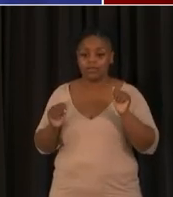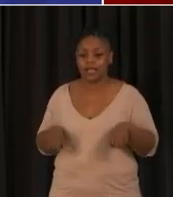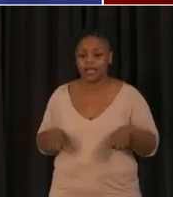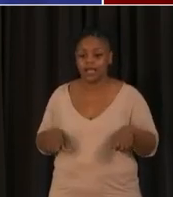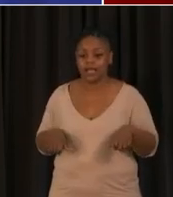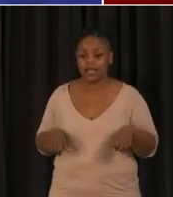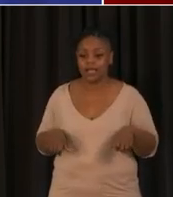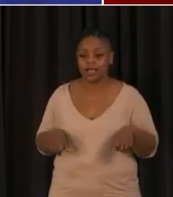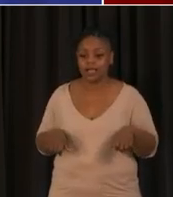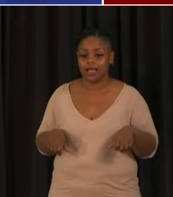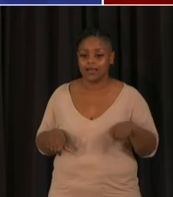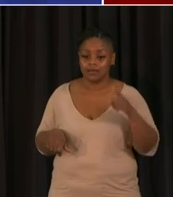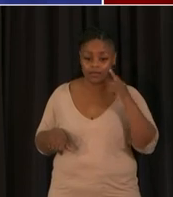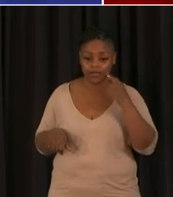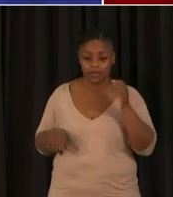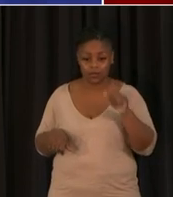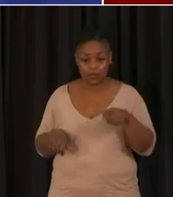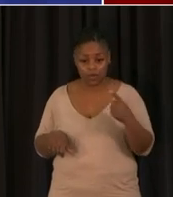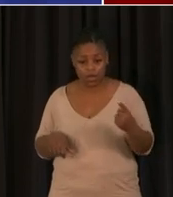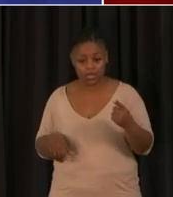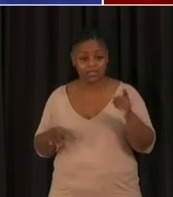income.